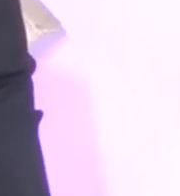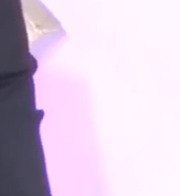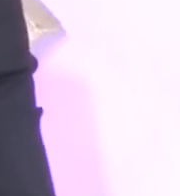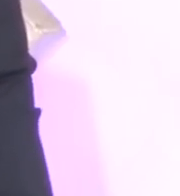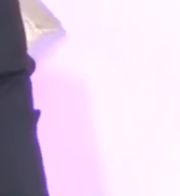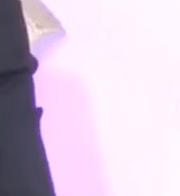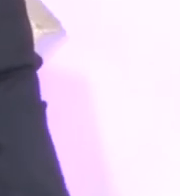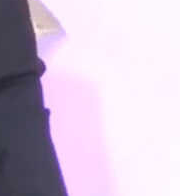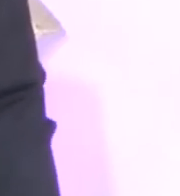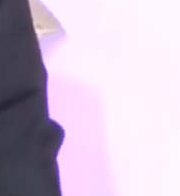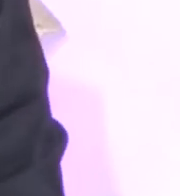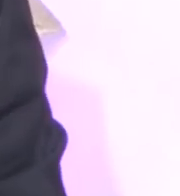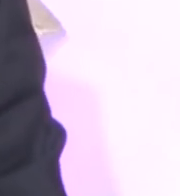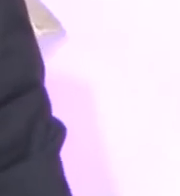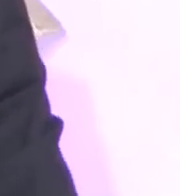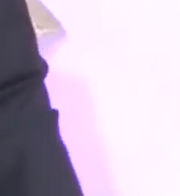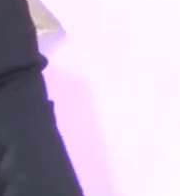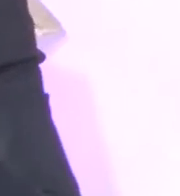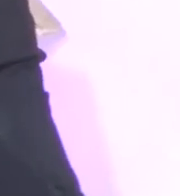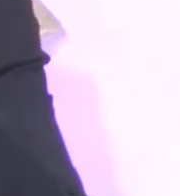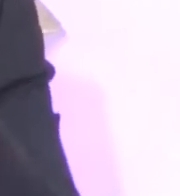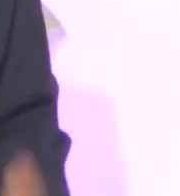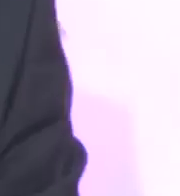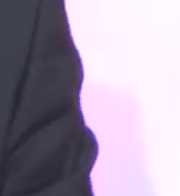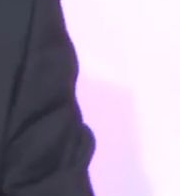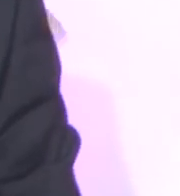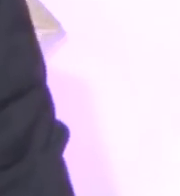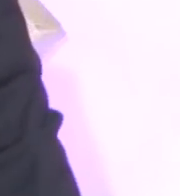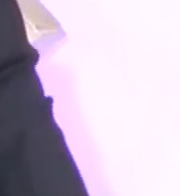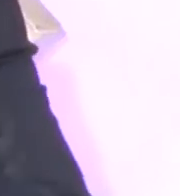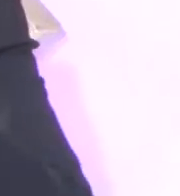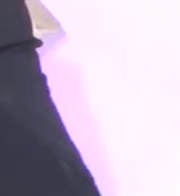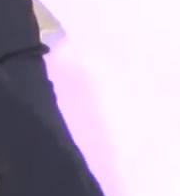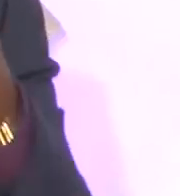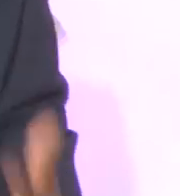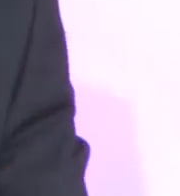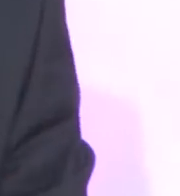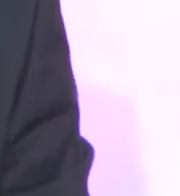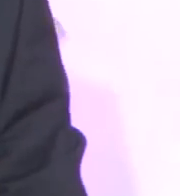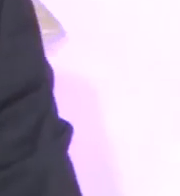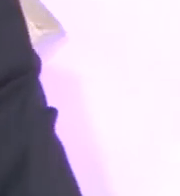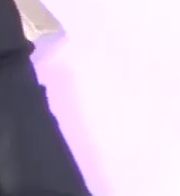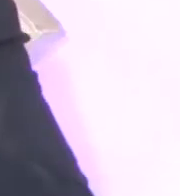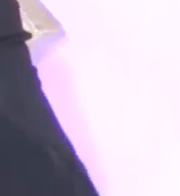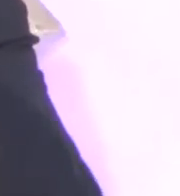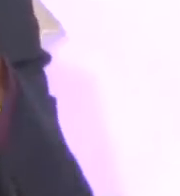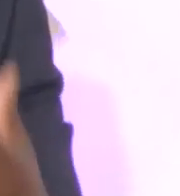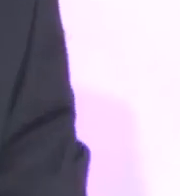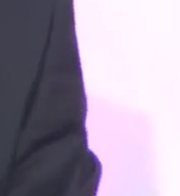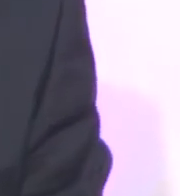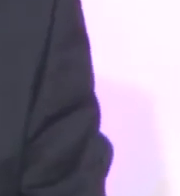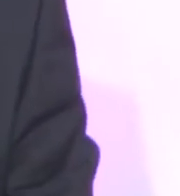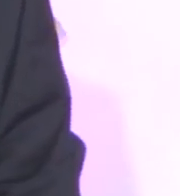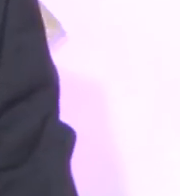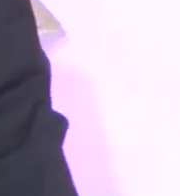see many, many things that could be rectified, many things that are going wrong. Somebody has said the wrong thing. The worship team is